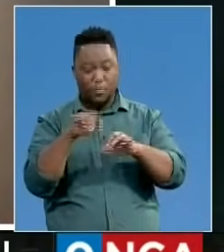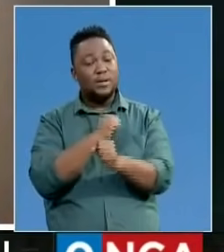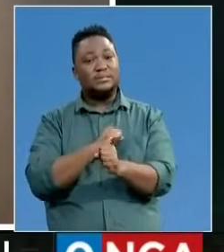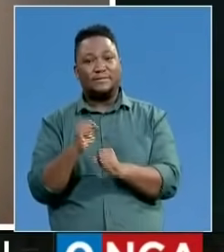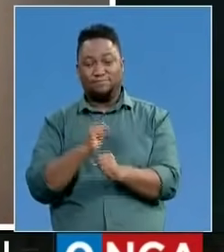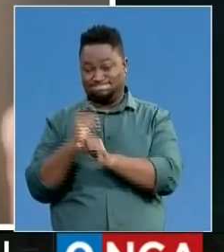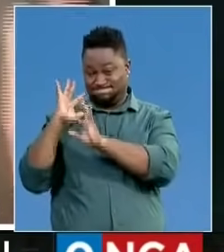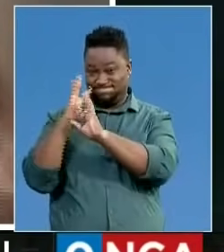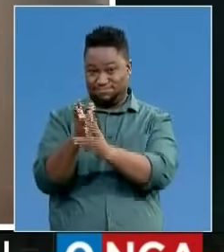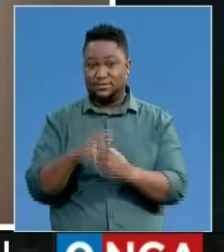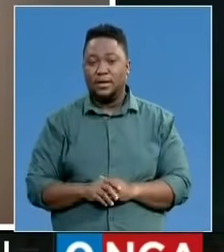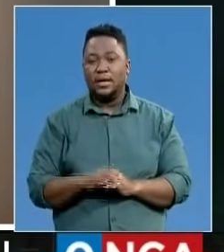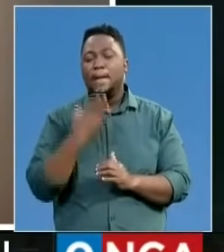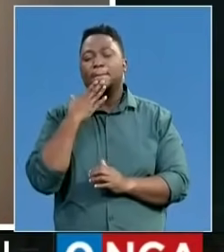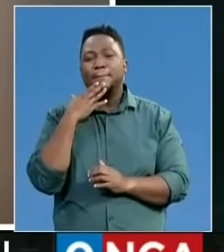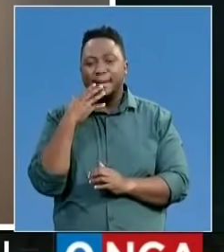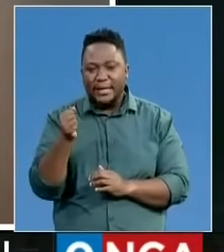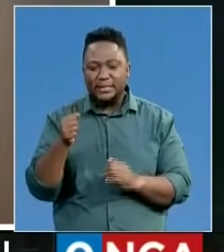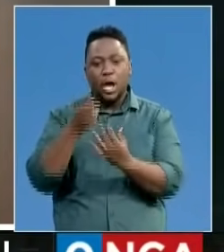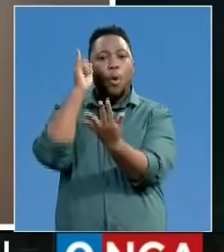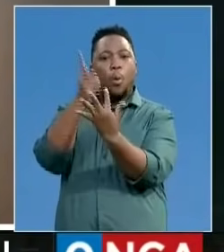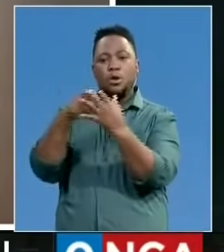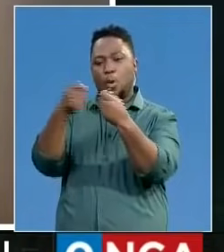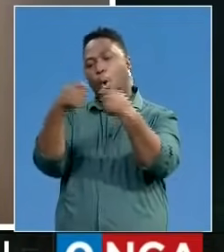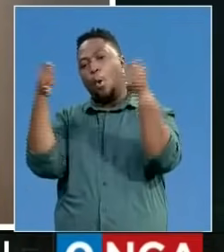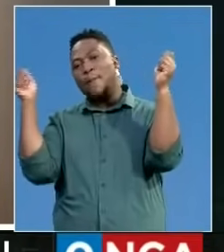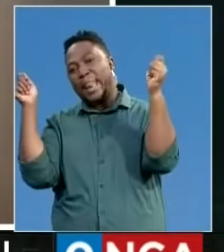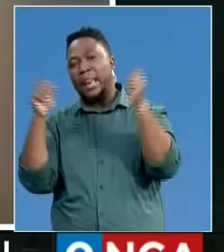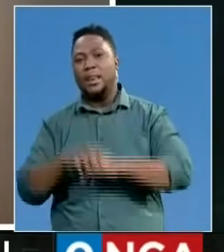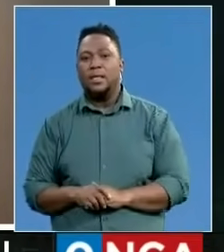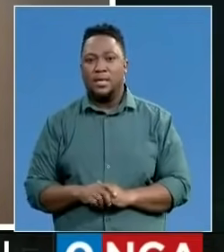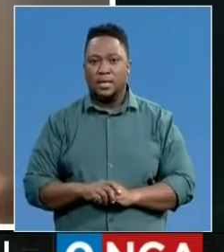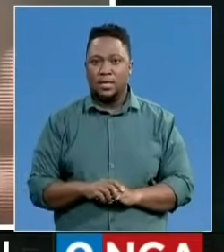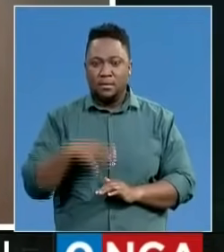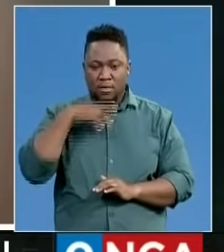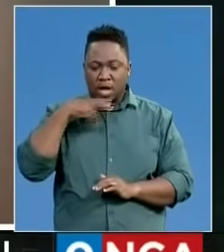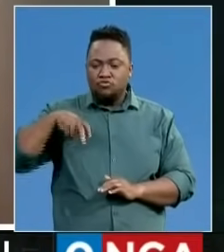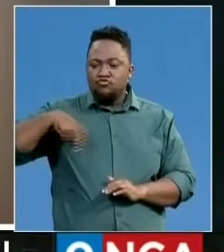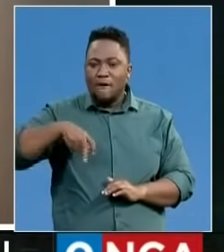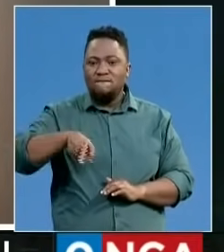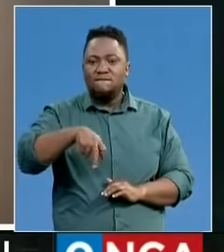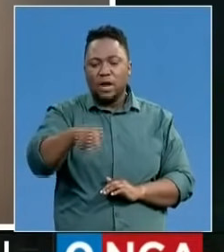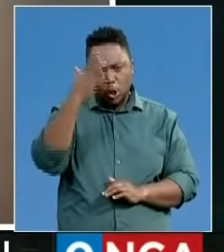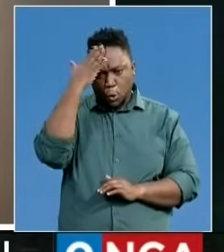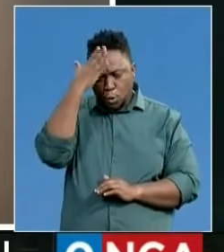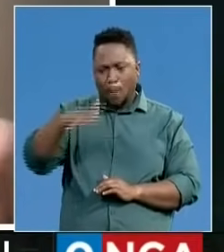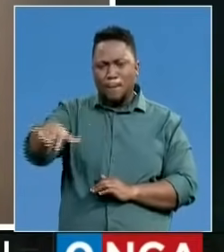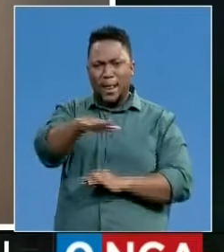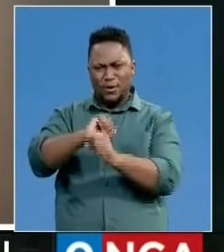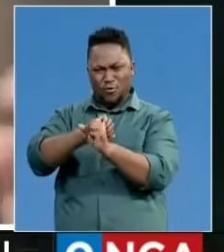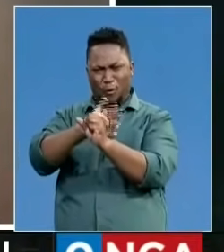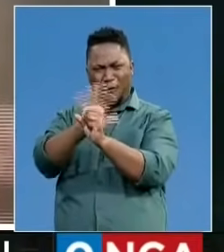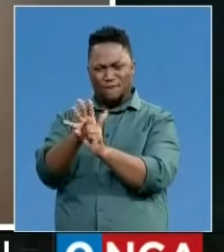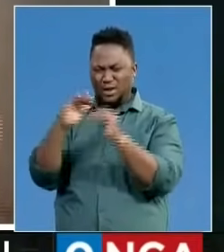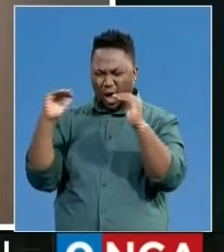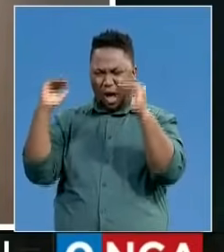people, and preferably with the windows open and ventilation. And the last thing is, don't travel into areas with high COVID cases,